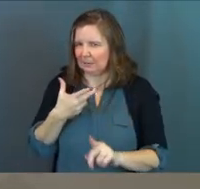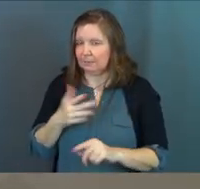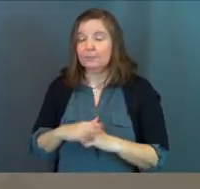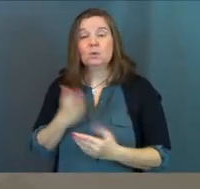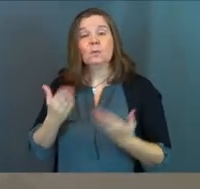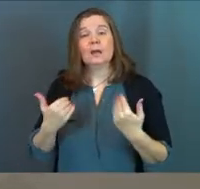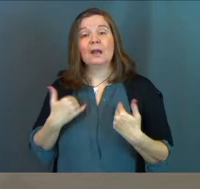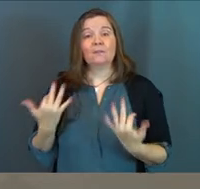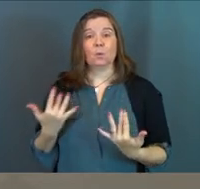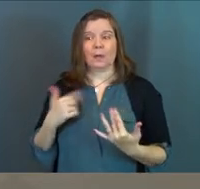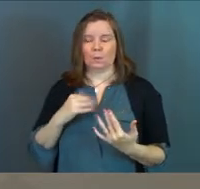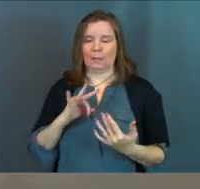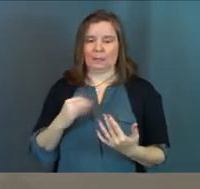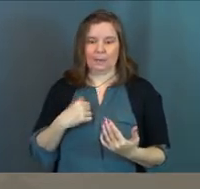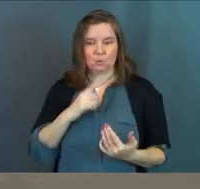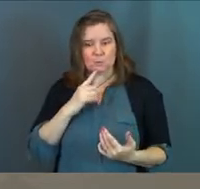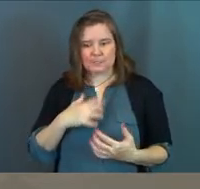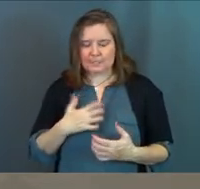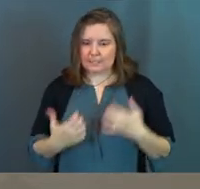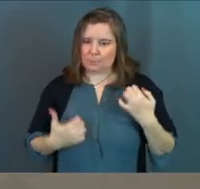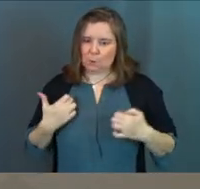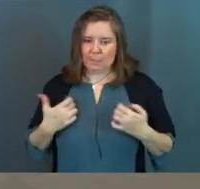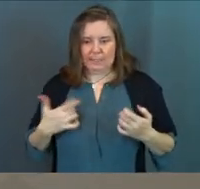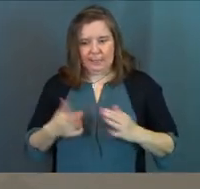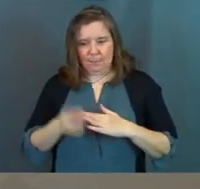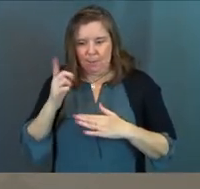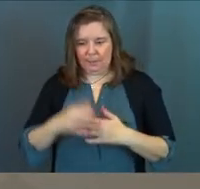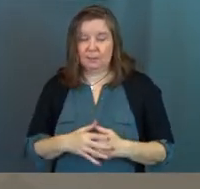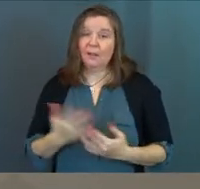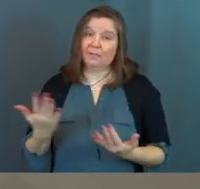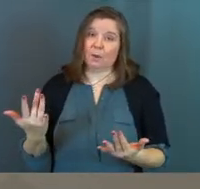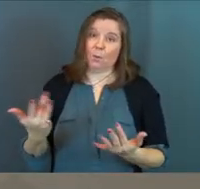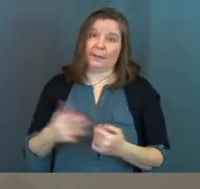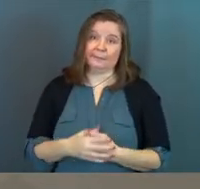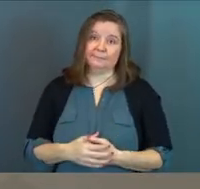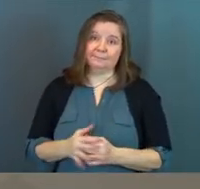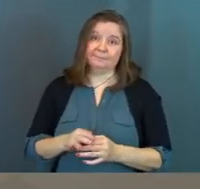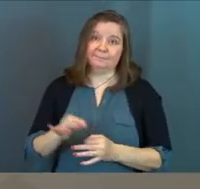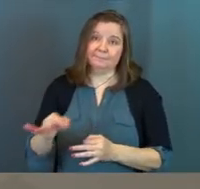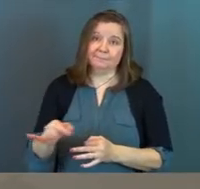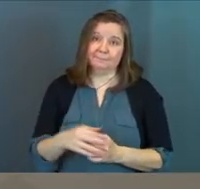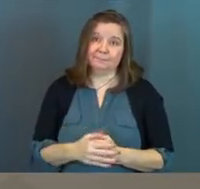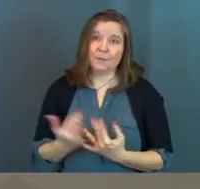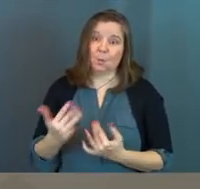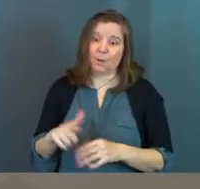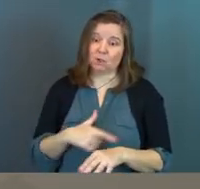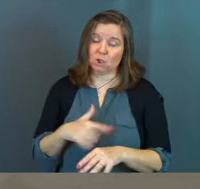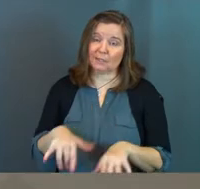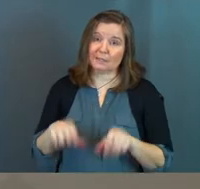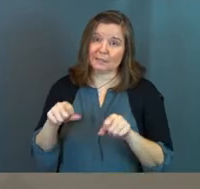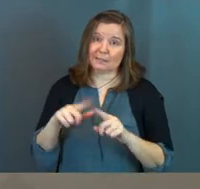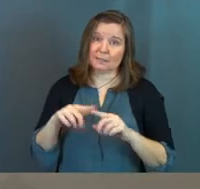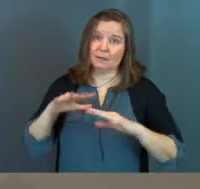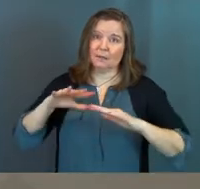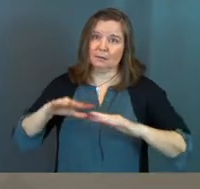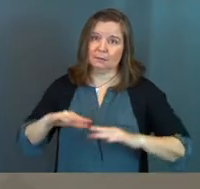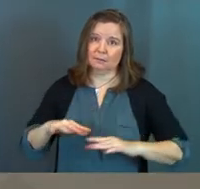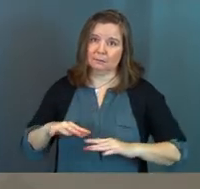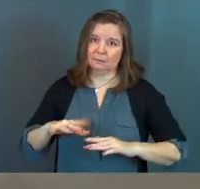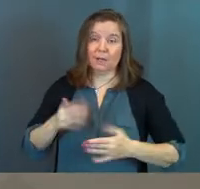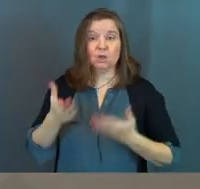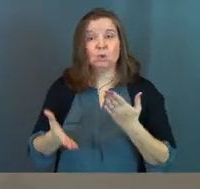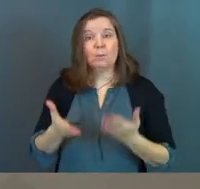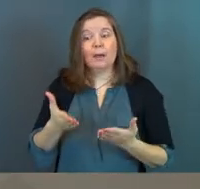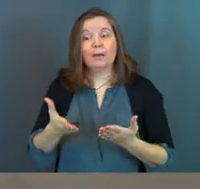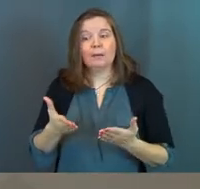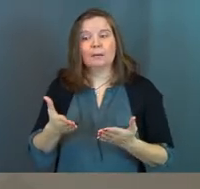You might even have to wait. You're like, well, I'm really emotional in the moment. Then wait. And wait as long as it takes. And